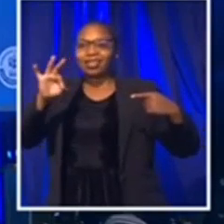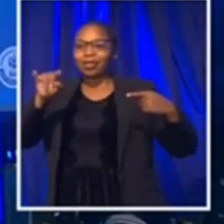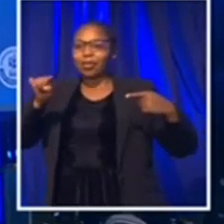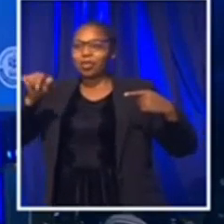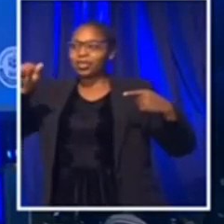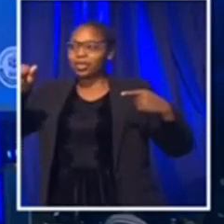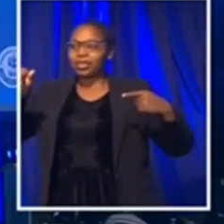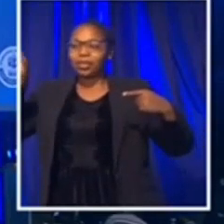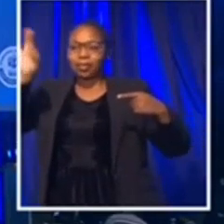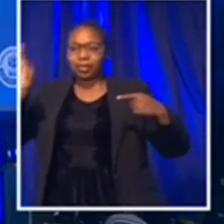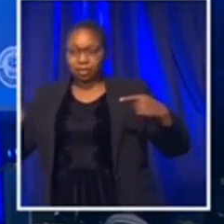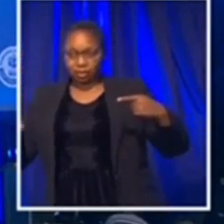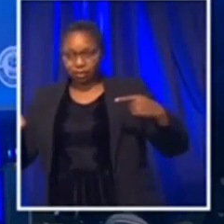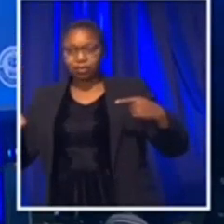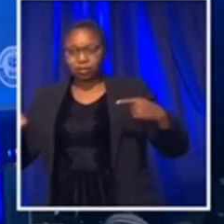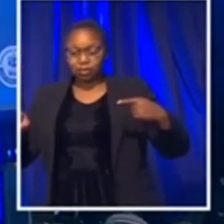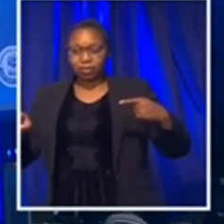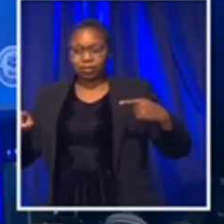33.6%,